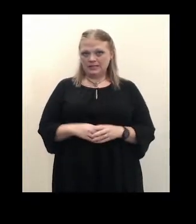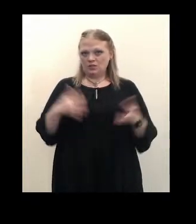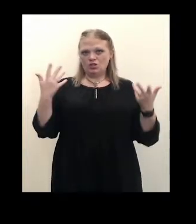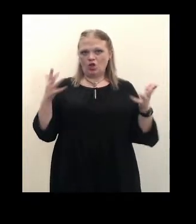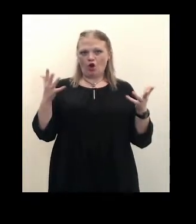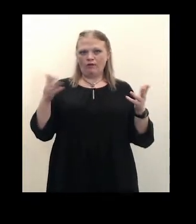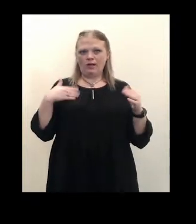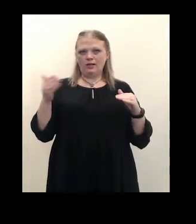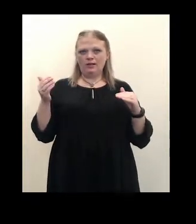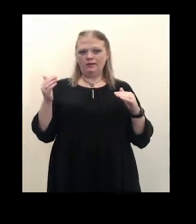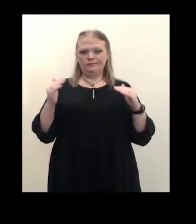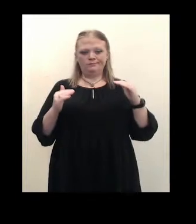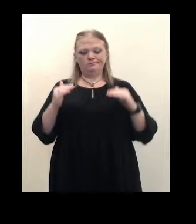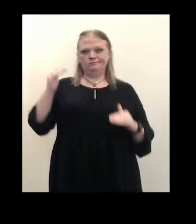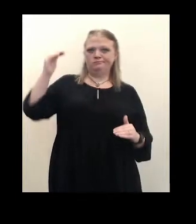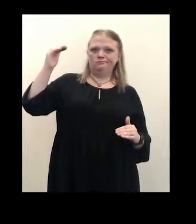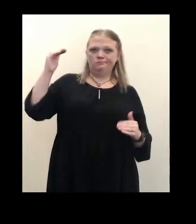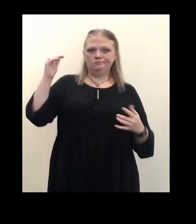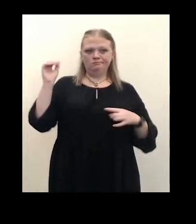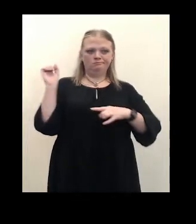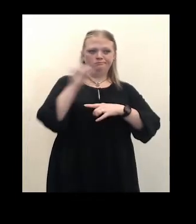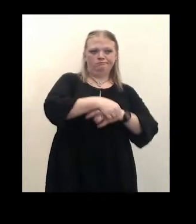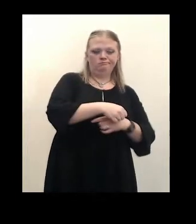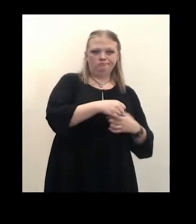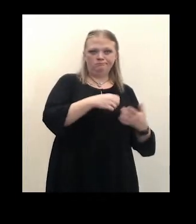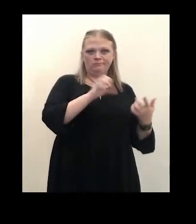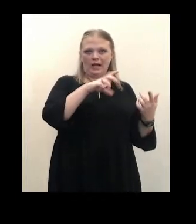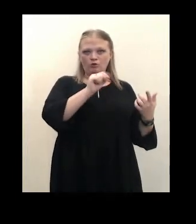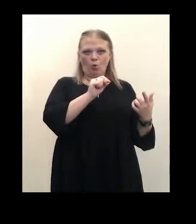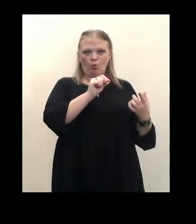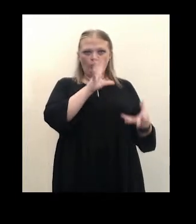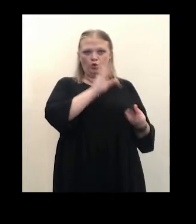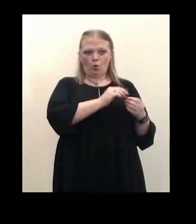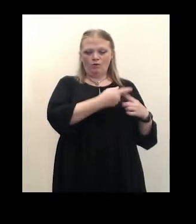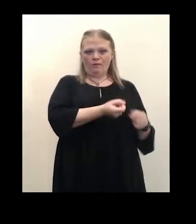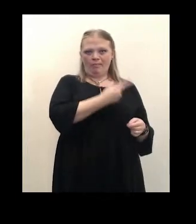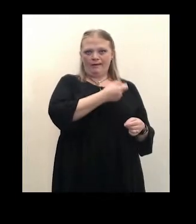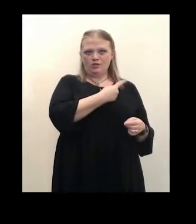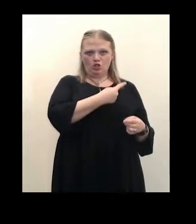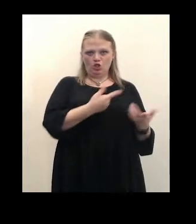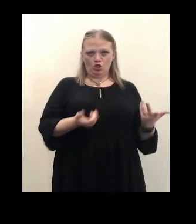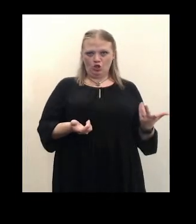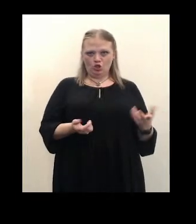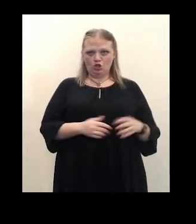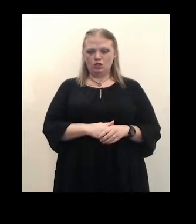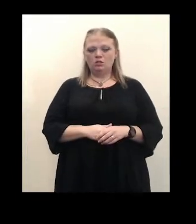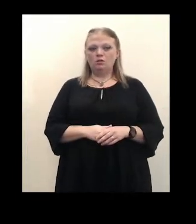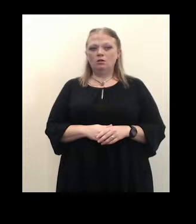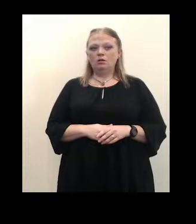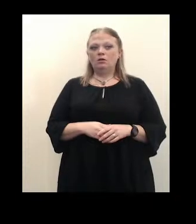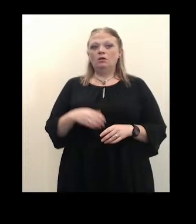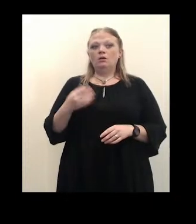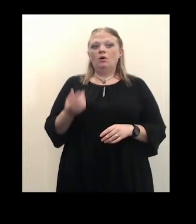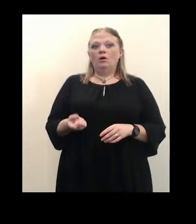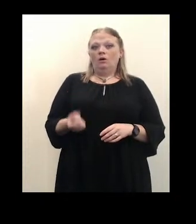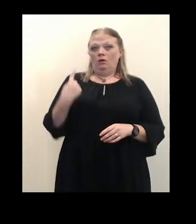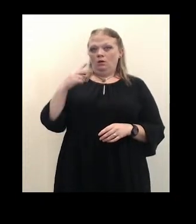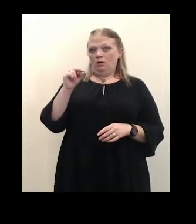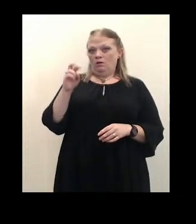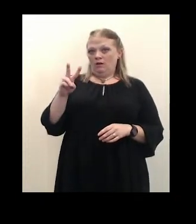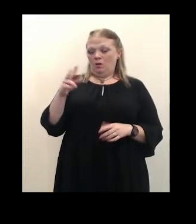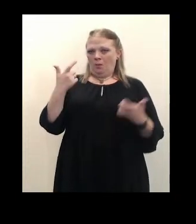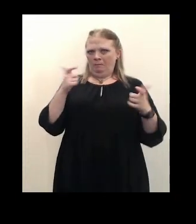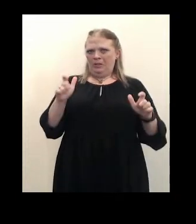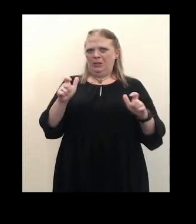exceeded October's totals as well as September. Now you see last November there was a big jump up of